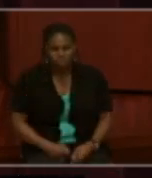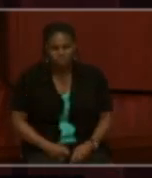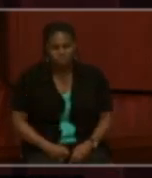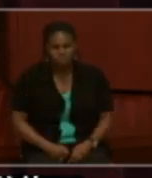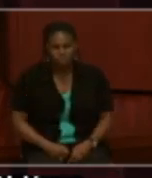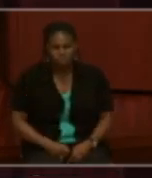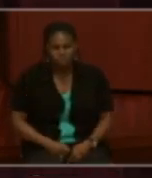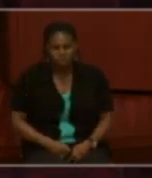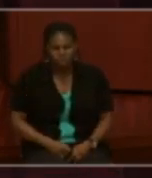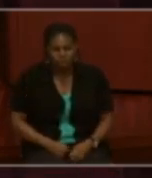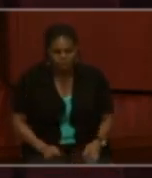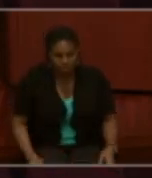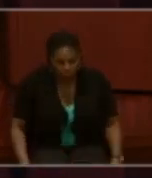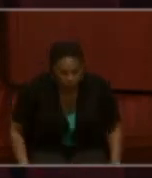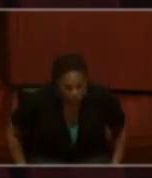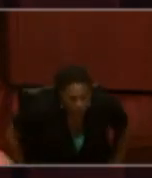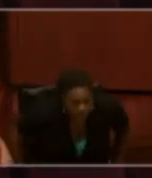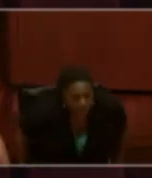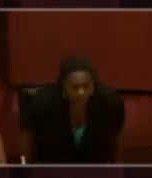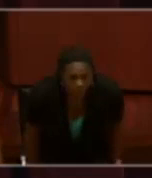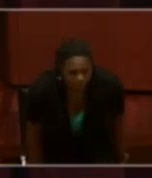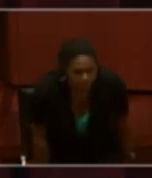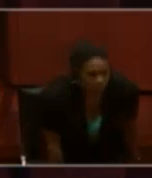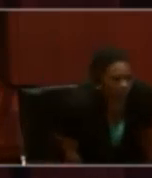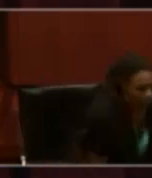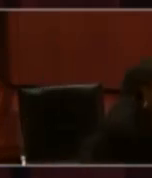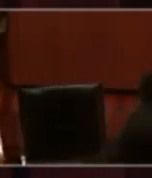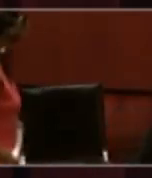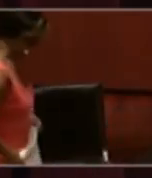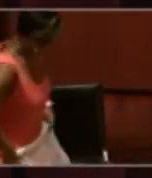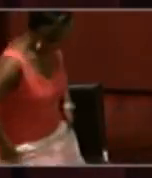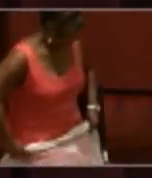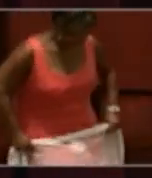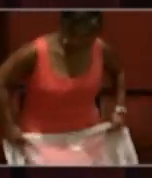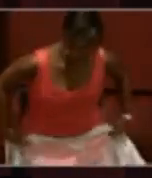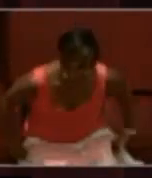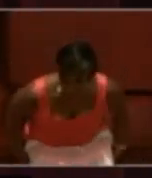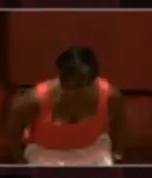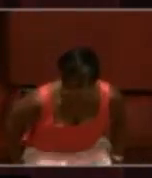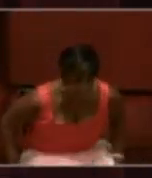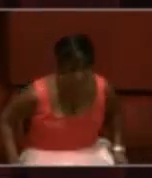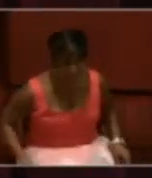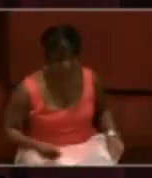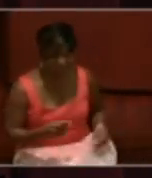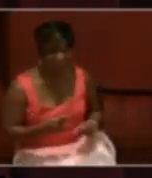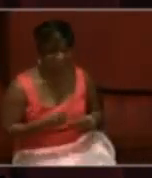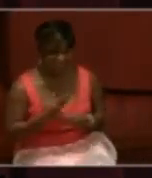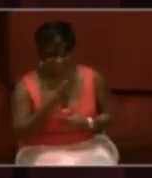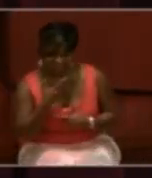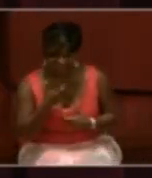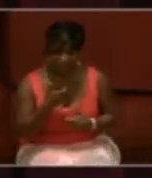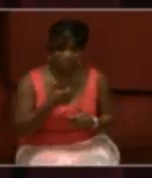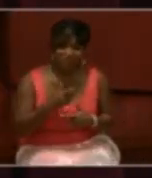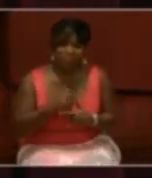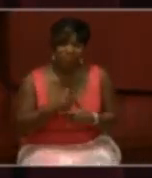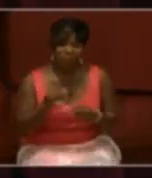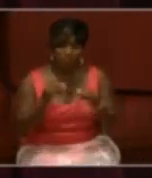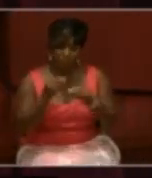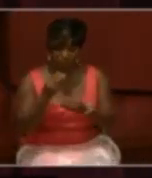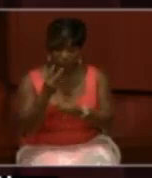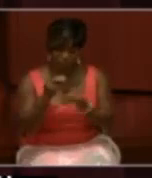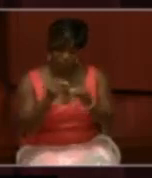now. Thank you so much. Actually, we have a couple of more questions that have come in if we have time, and I think we